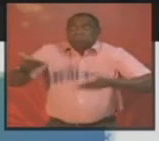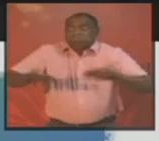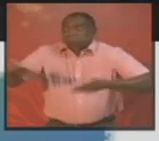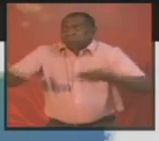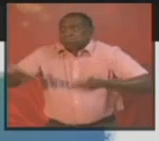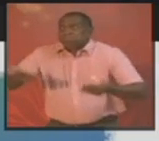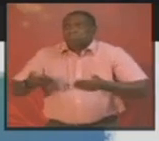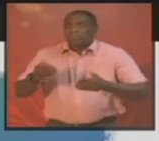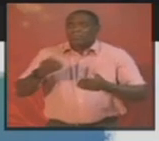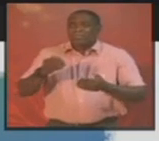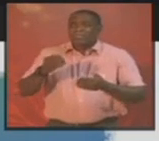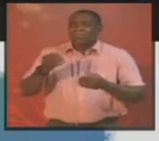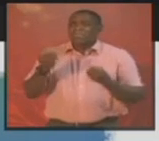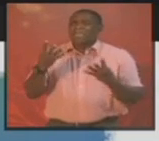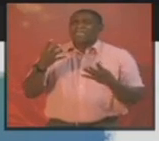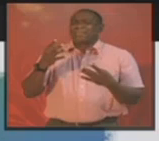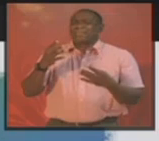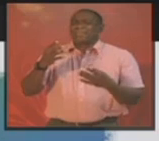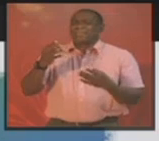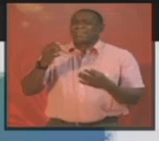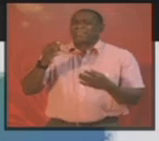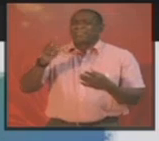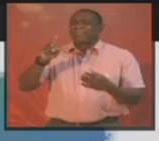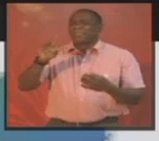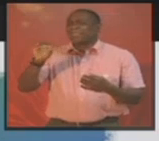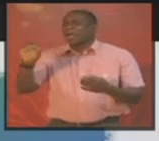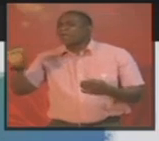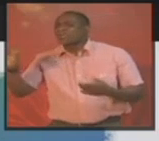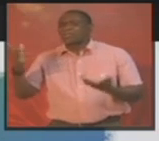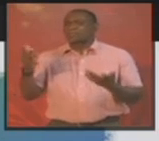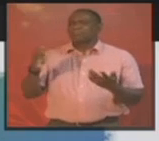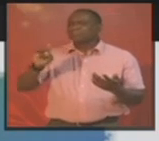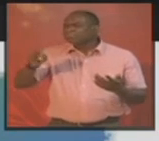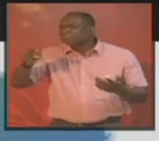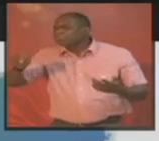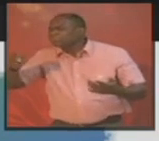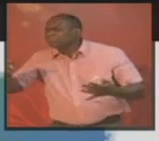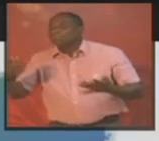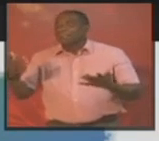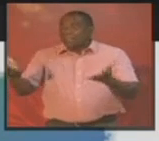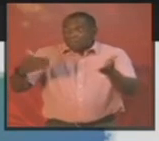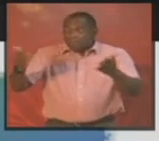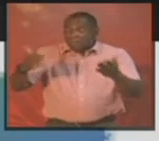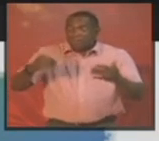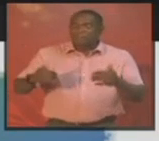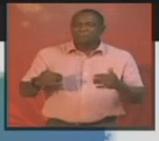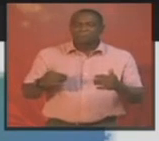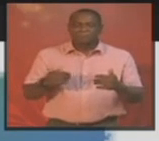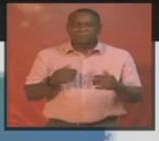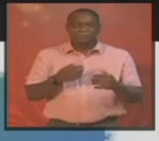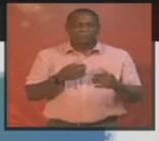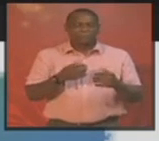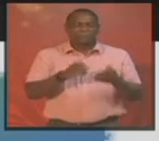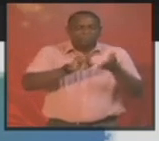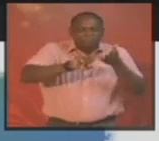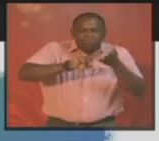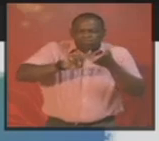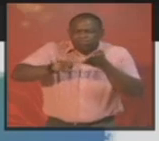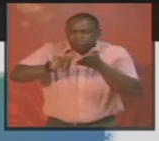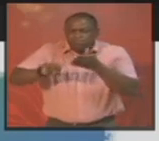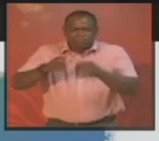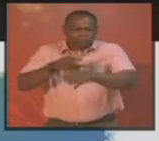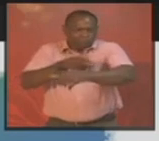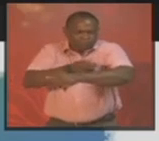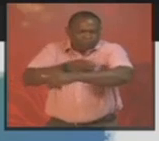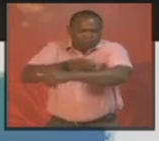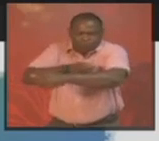want to get an idea of how the vaccine will work in the worldwide population. The diversity that was mentioned